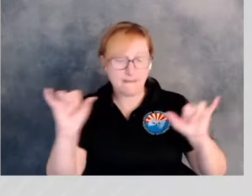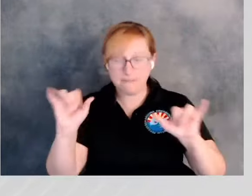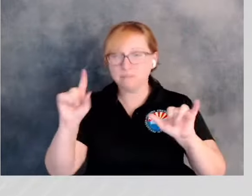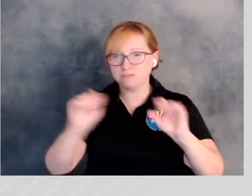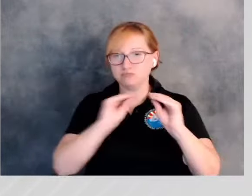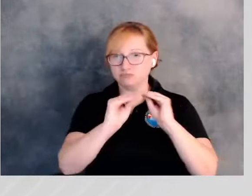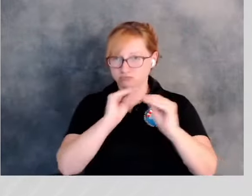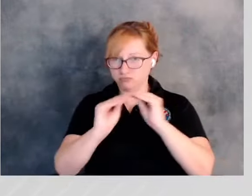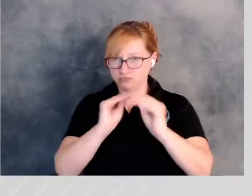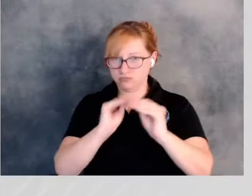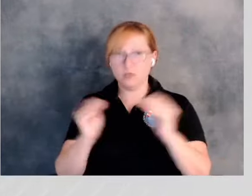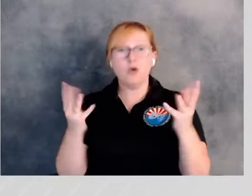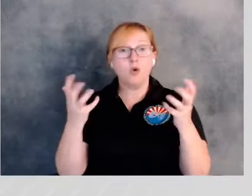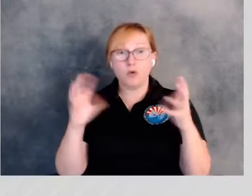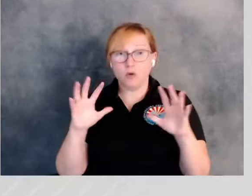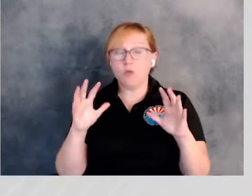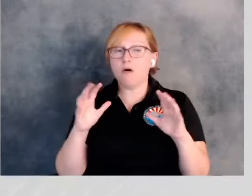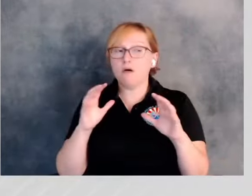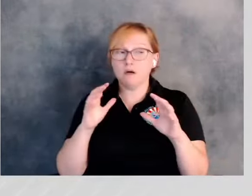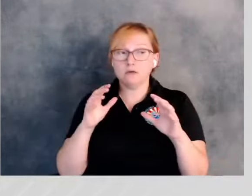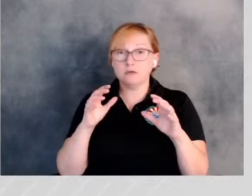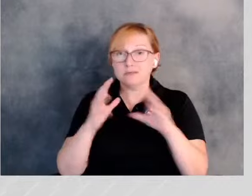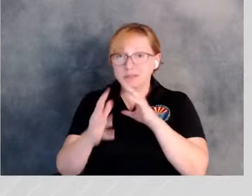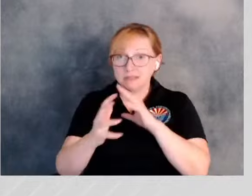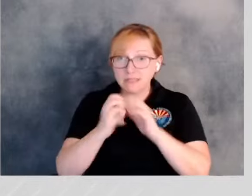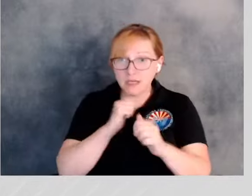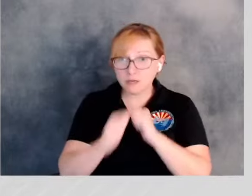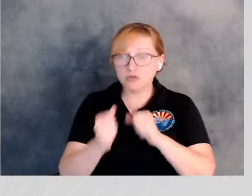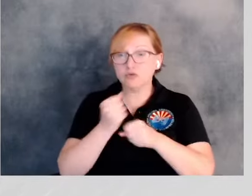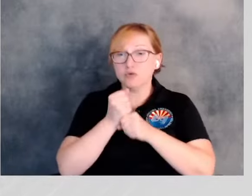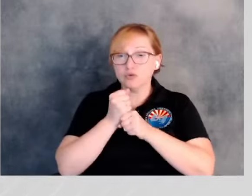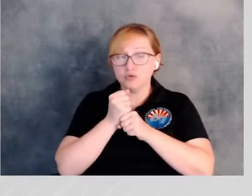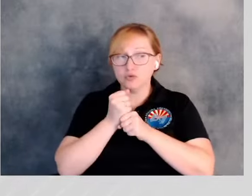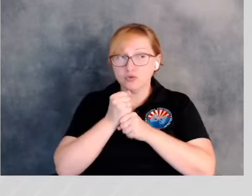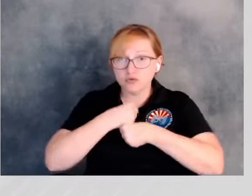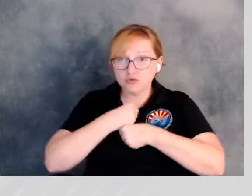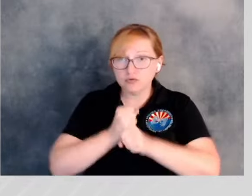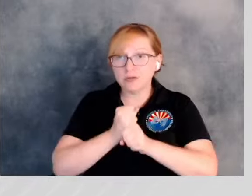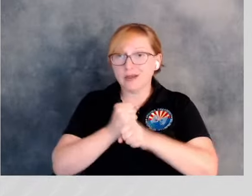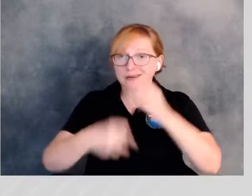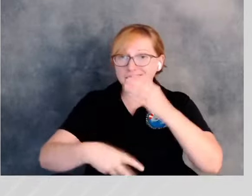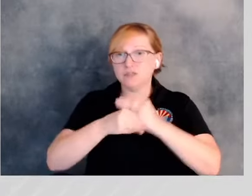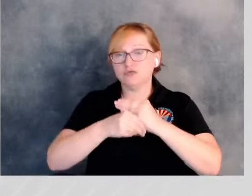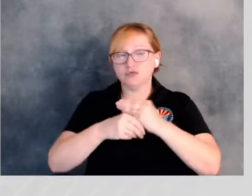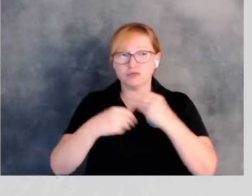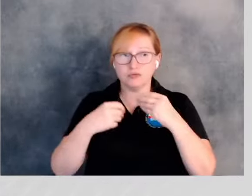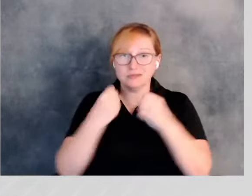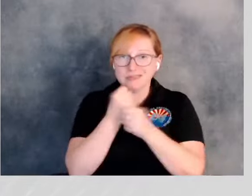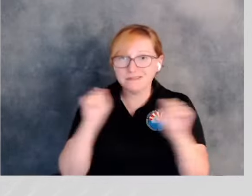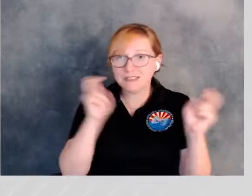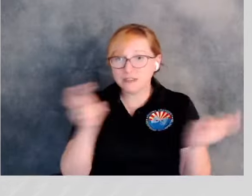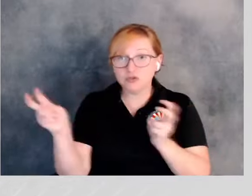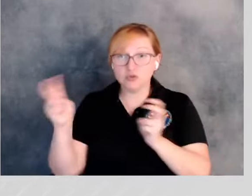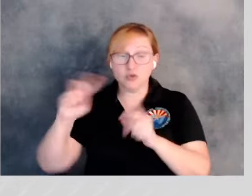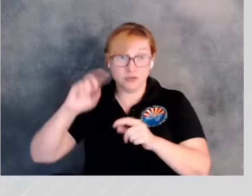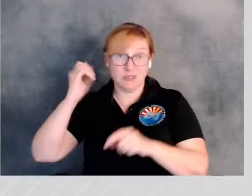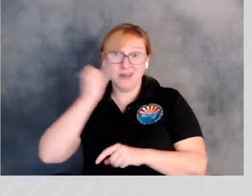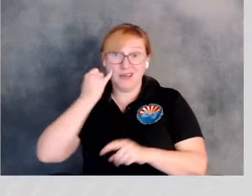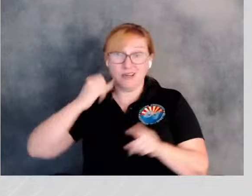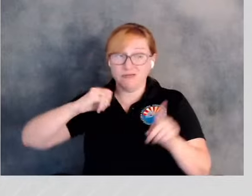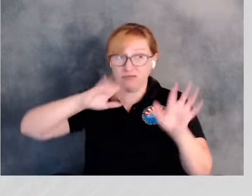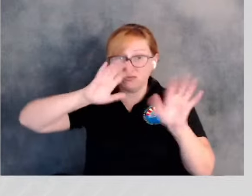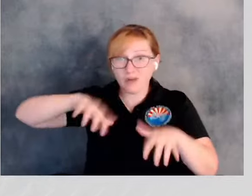going to create additional health safety issues once the rains and the weather get here and we end up with potential for landslides